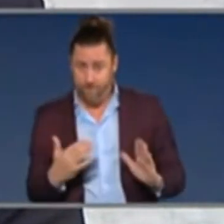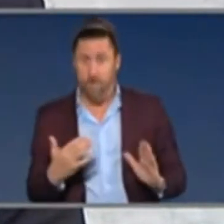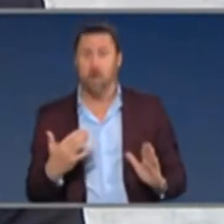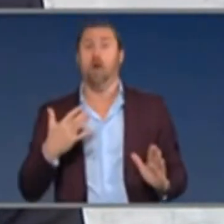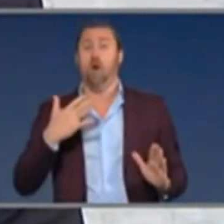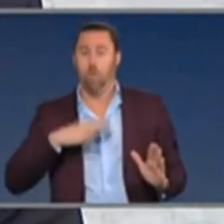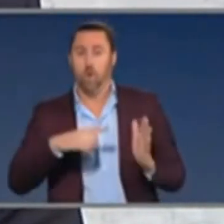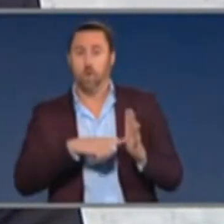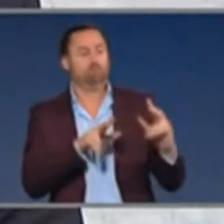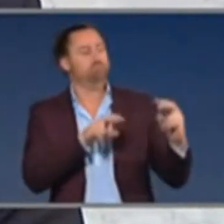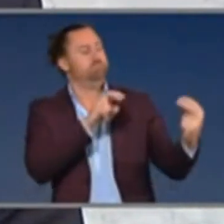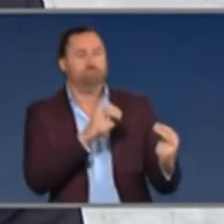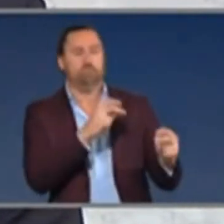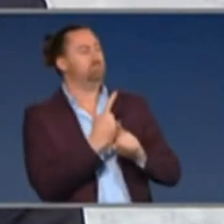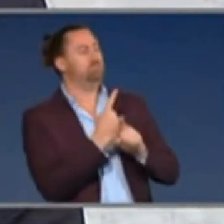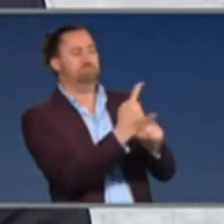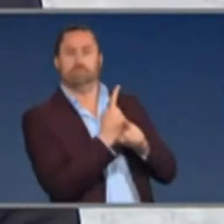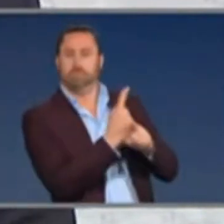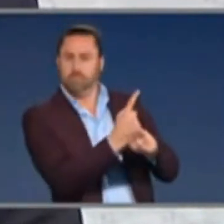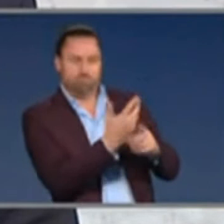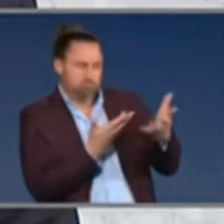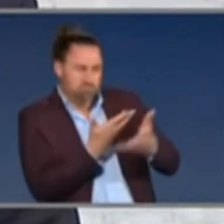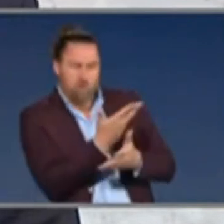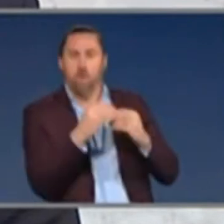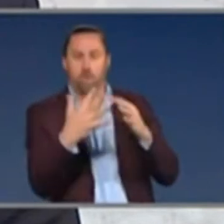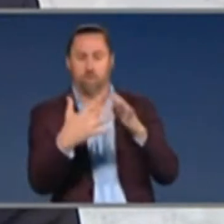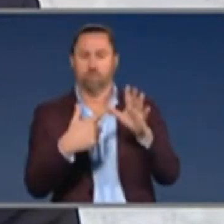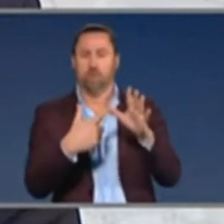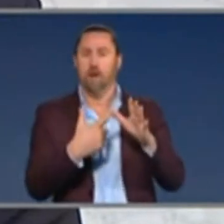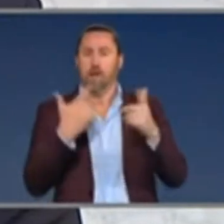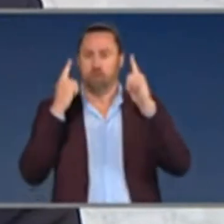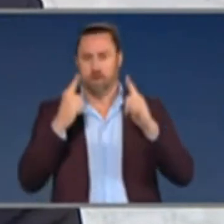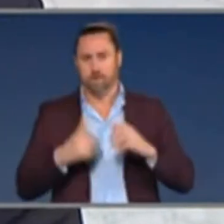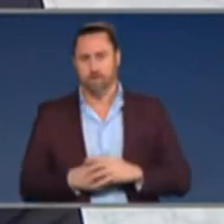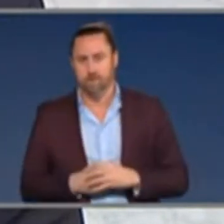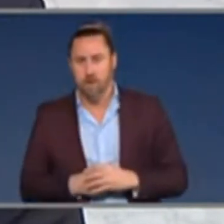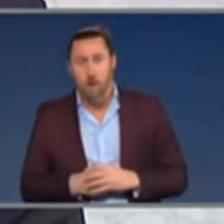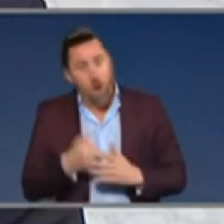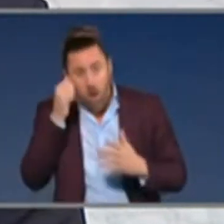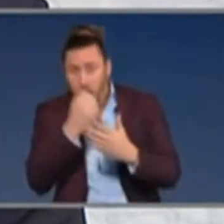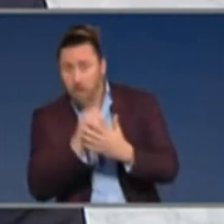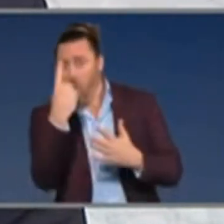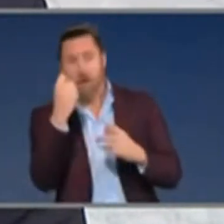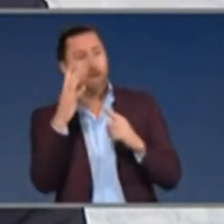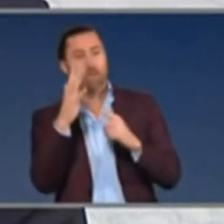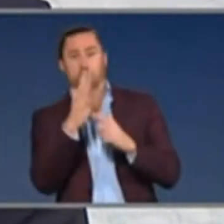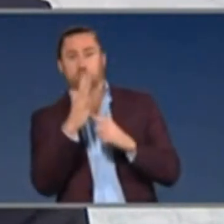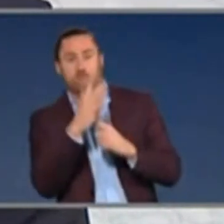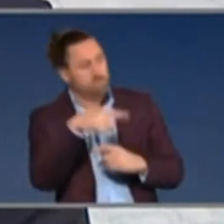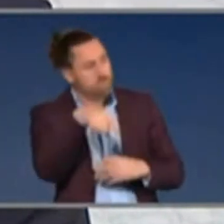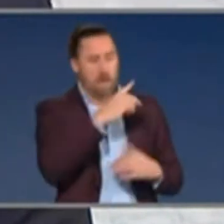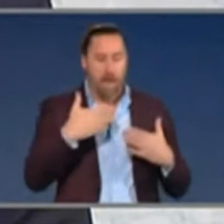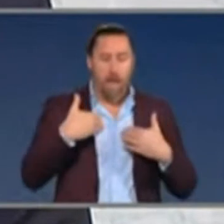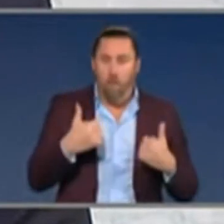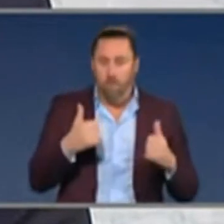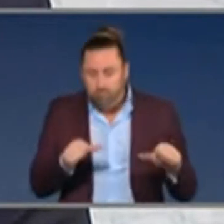a cooperative situation in Western Australia. My primary concern for Western Australians is the health and well-being of Australians living in